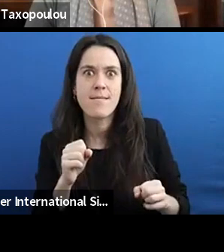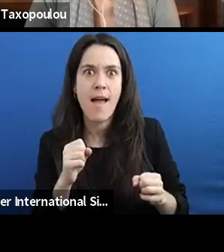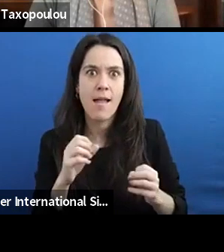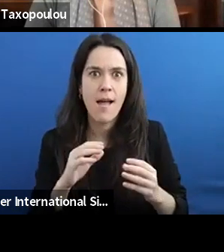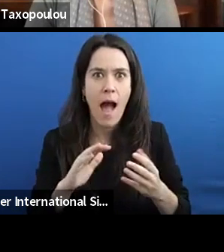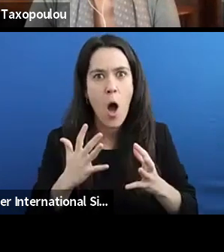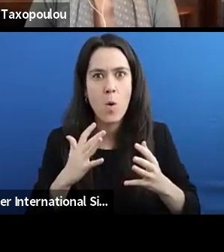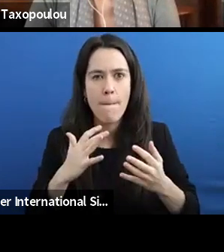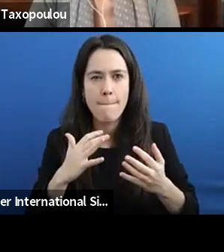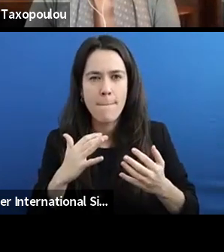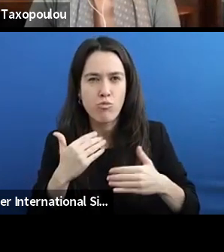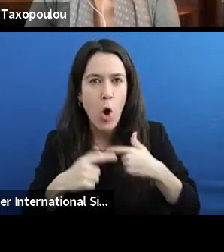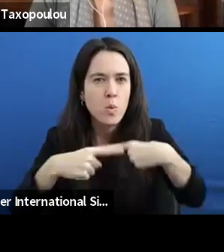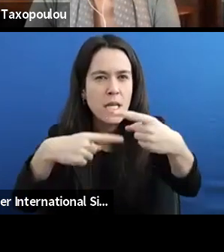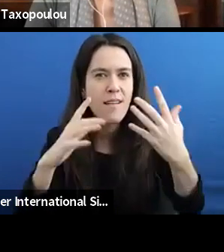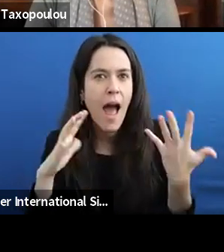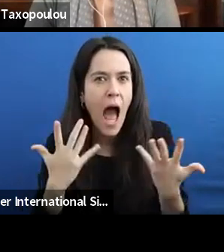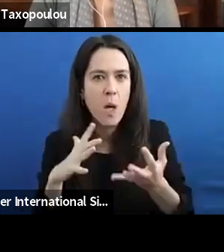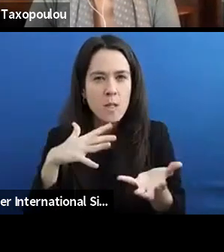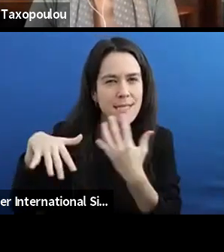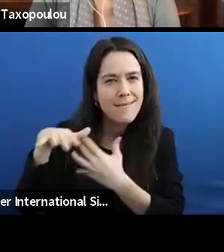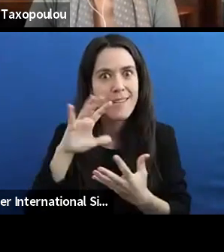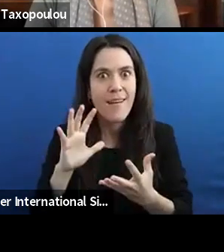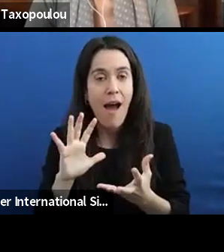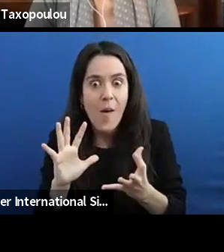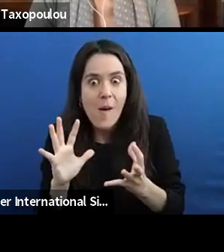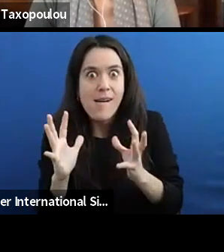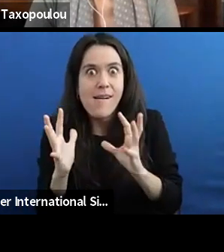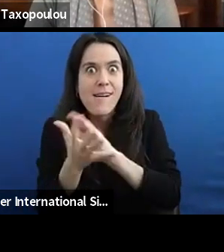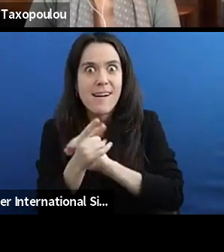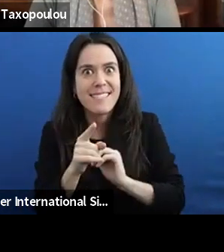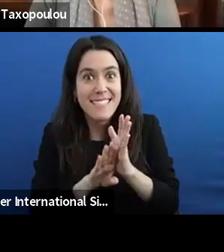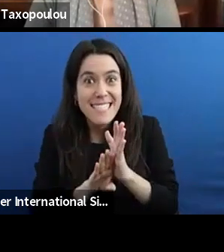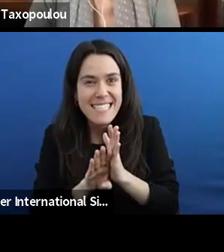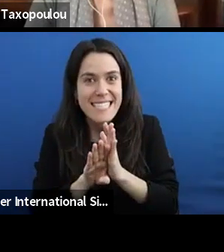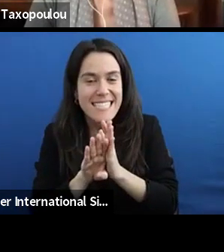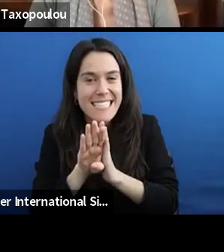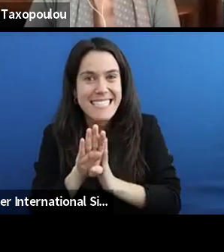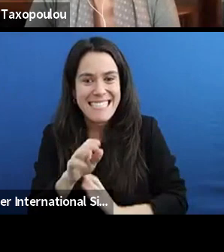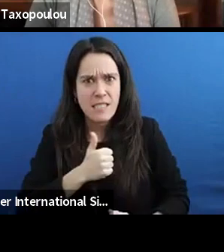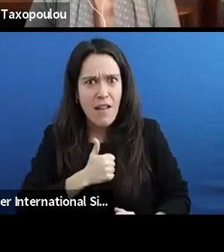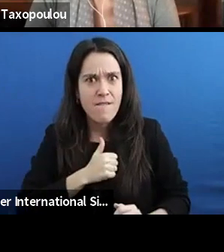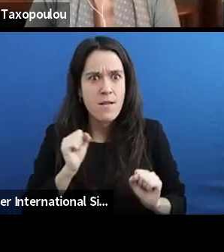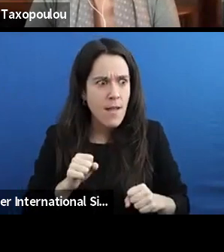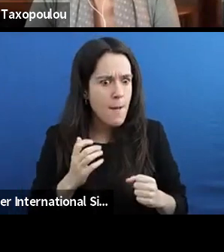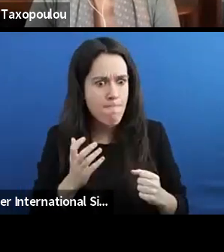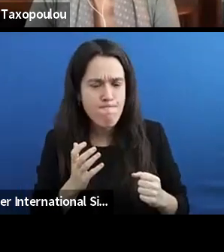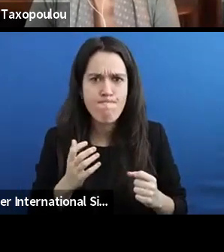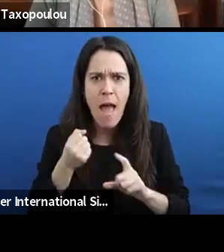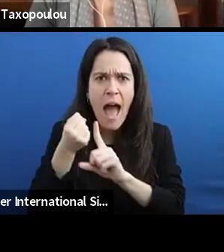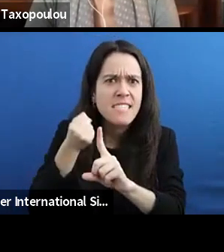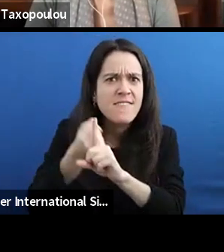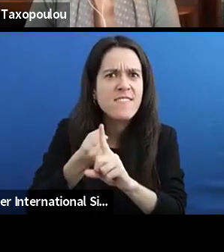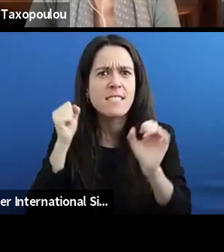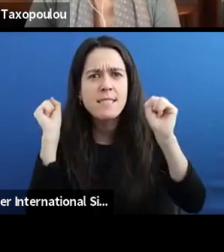society, which is also working in all levels, which is the social activism and interdisciplinary